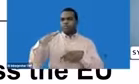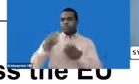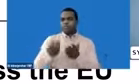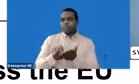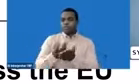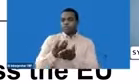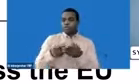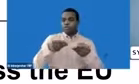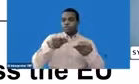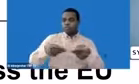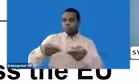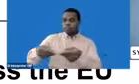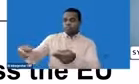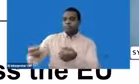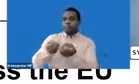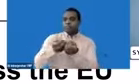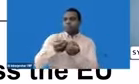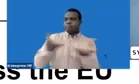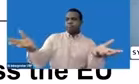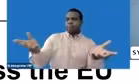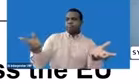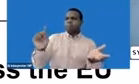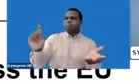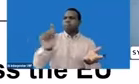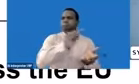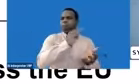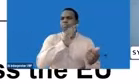EU member states. And